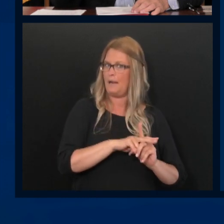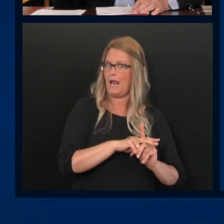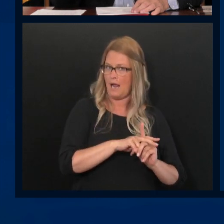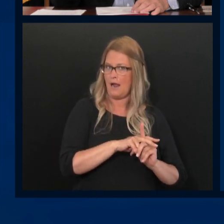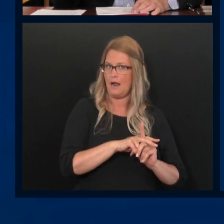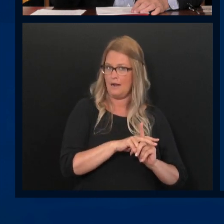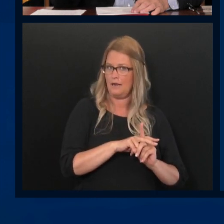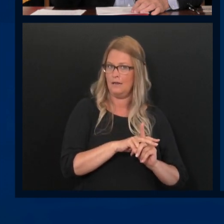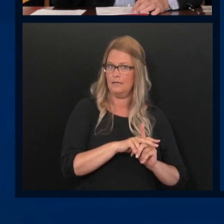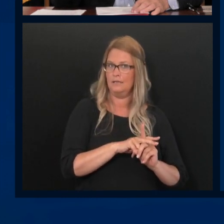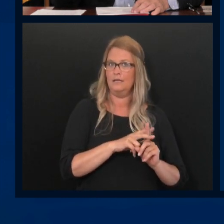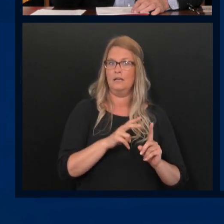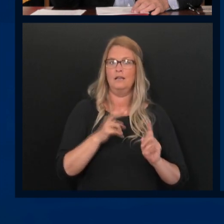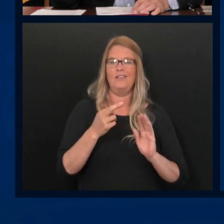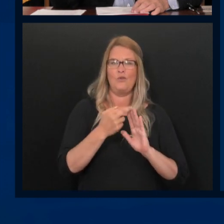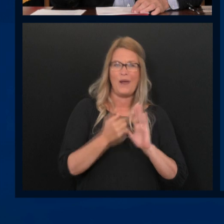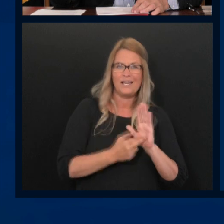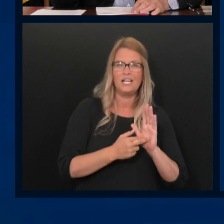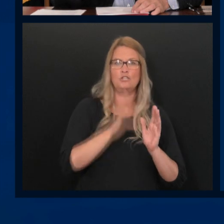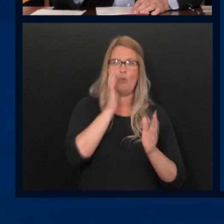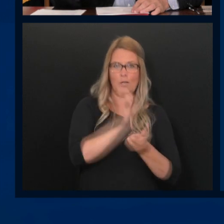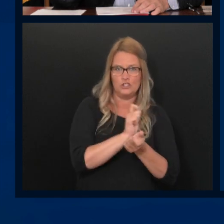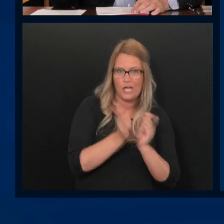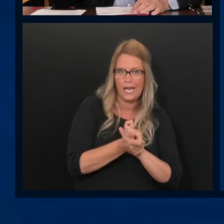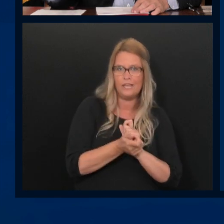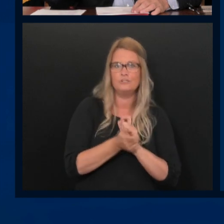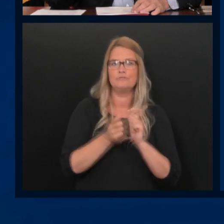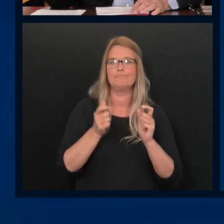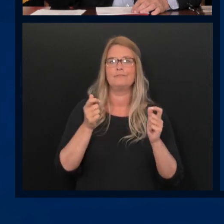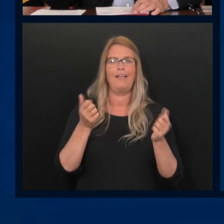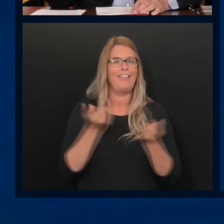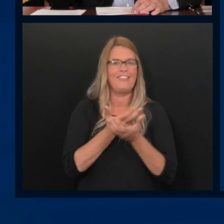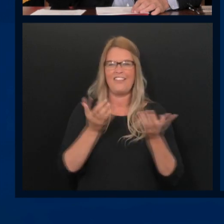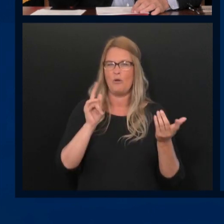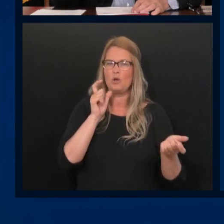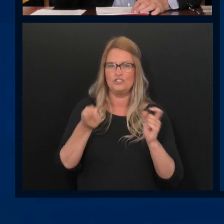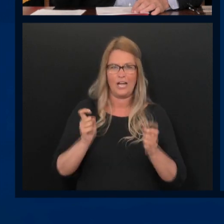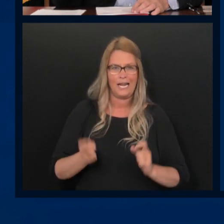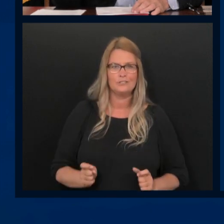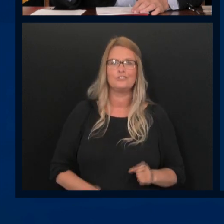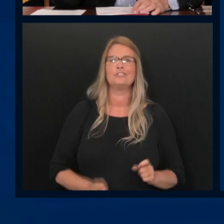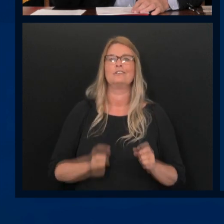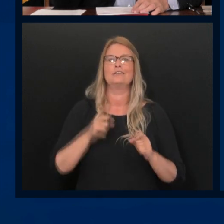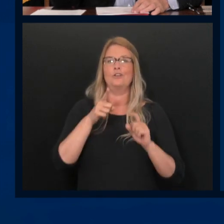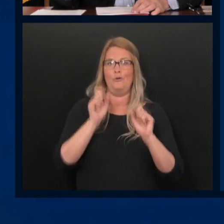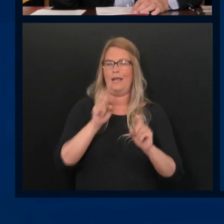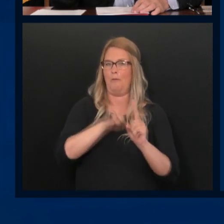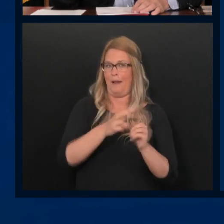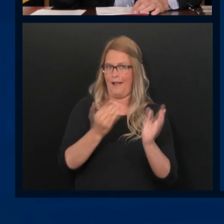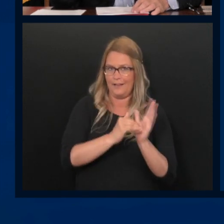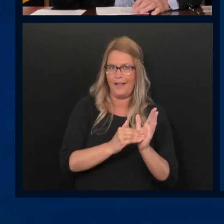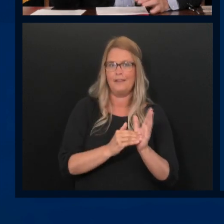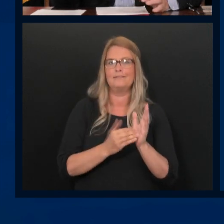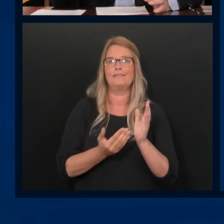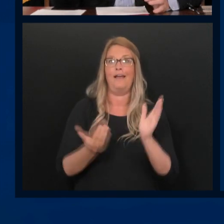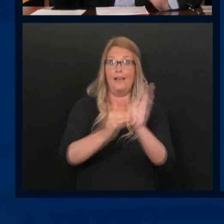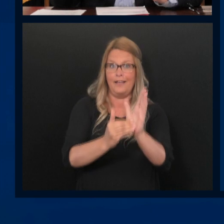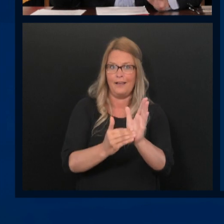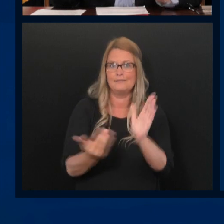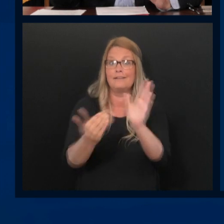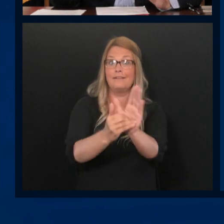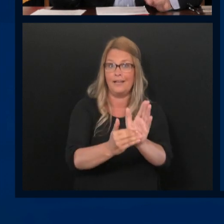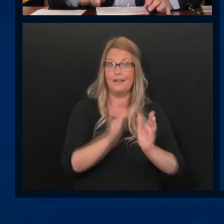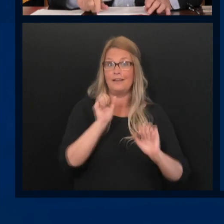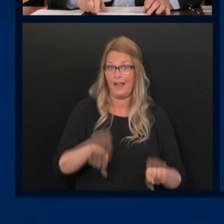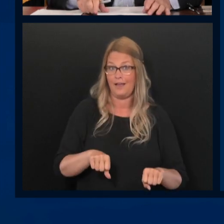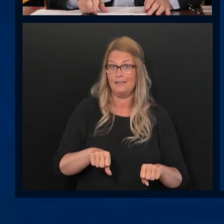the regulations and the guidelines change, you will have additional times to reapply and reapply. So, but